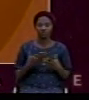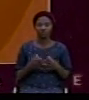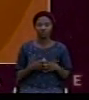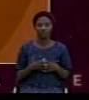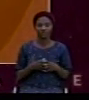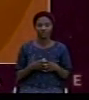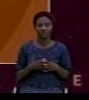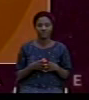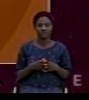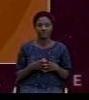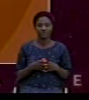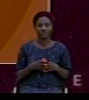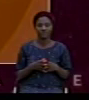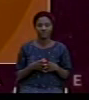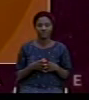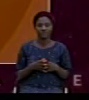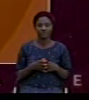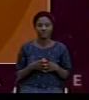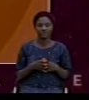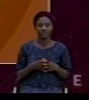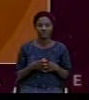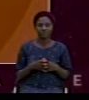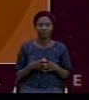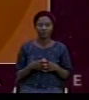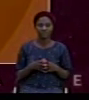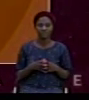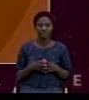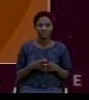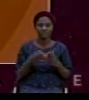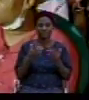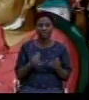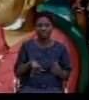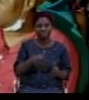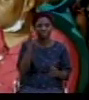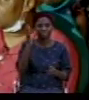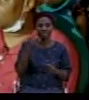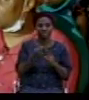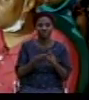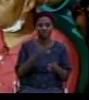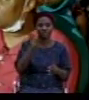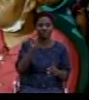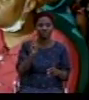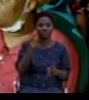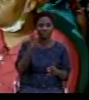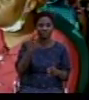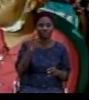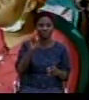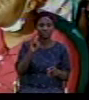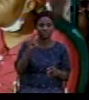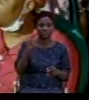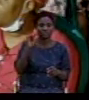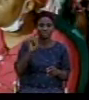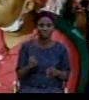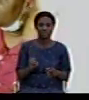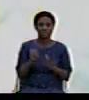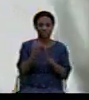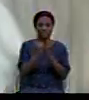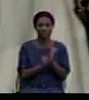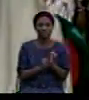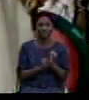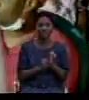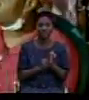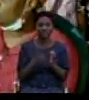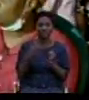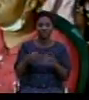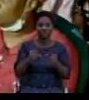online. This is coming all the way from Ekiti State, where we can see that the power of God is moving, and indeed,